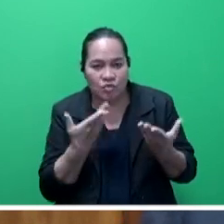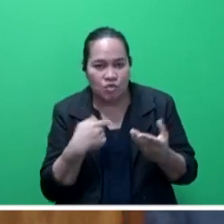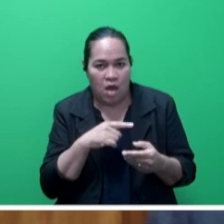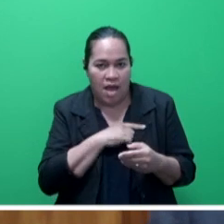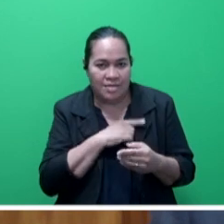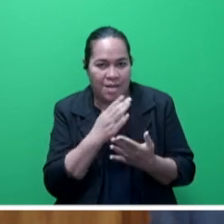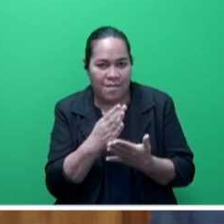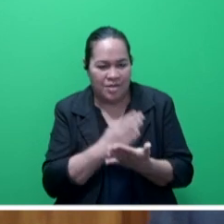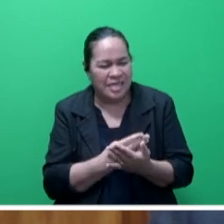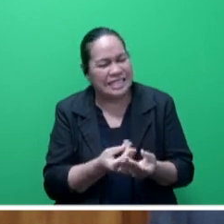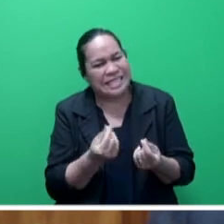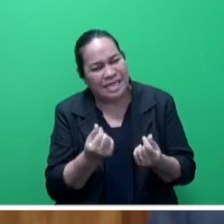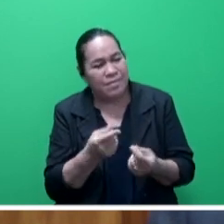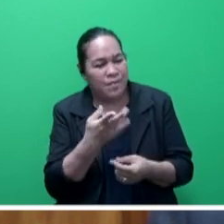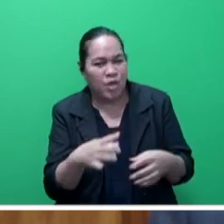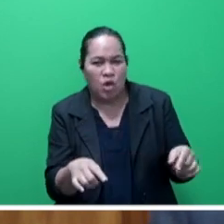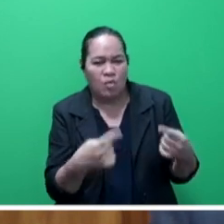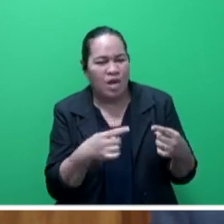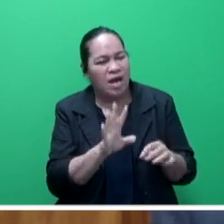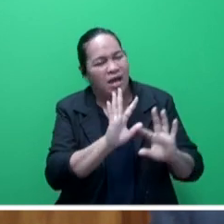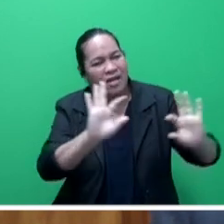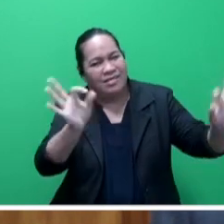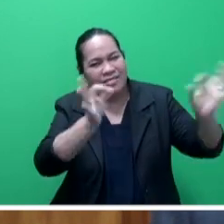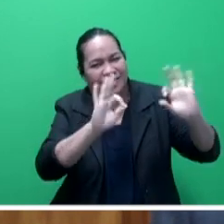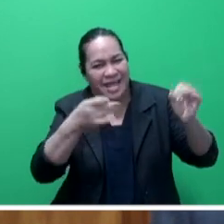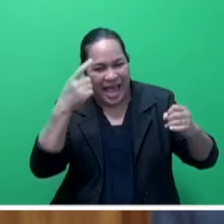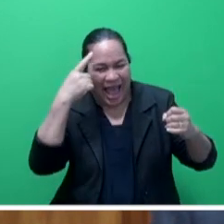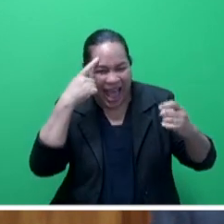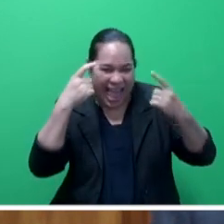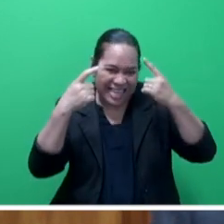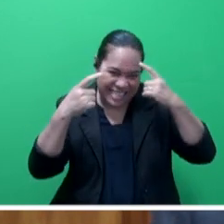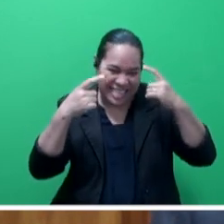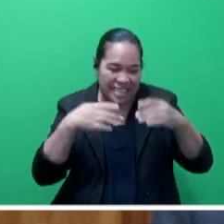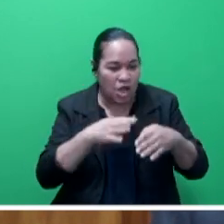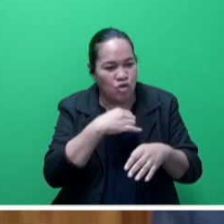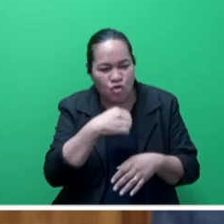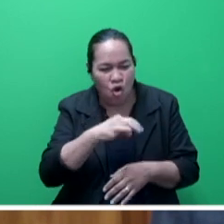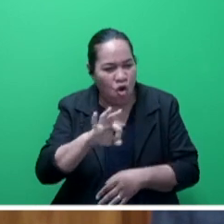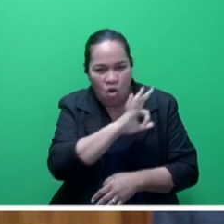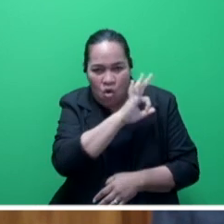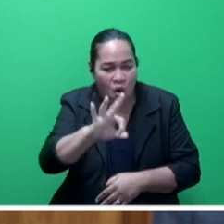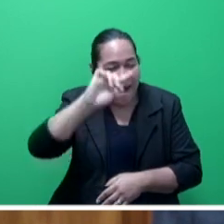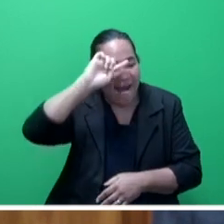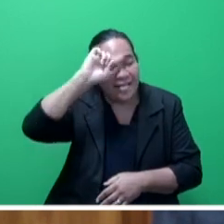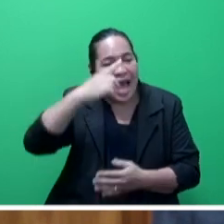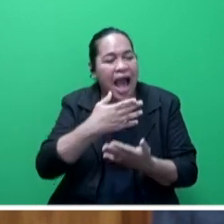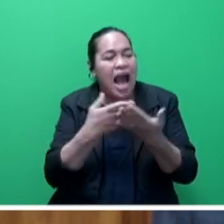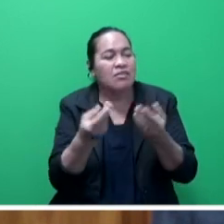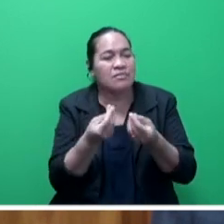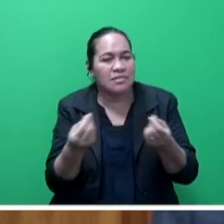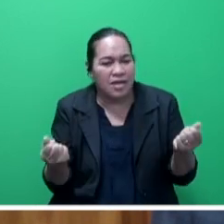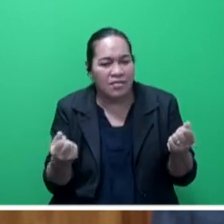Speaker. Opposition has no ideas. They have no understanding of how to deal with a country that